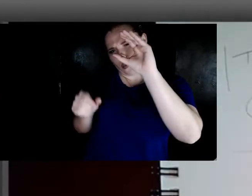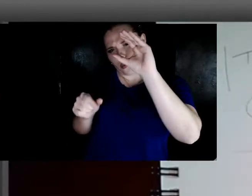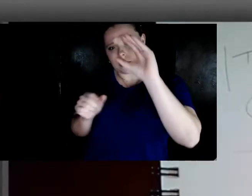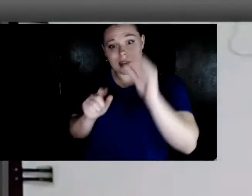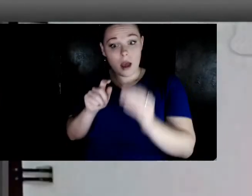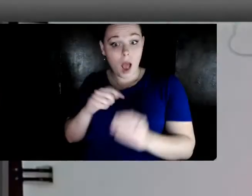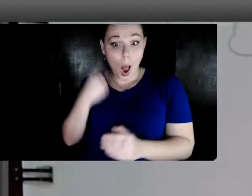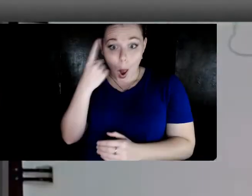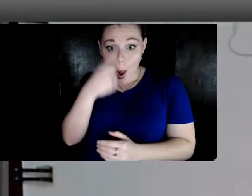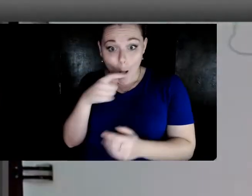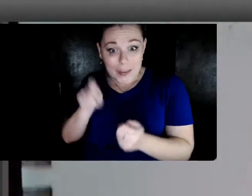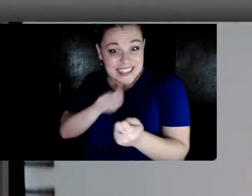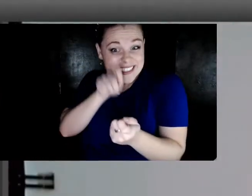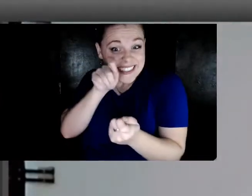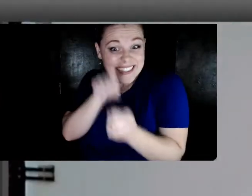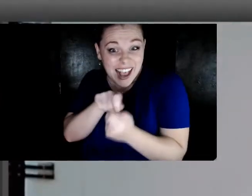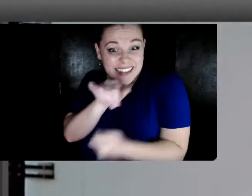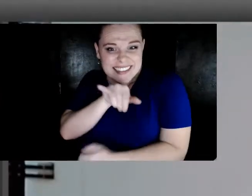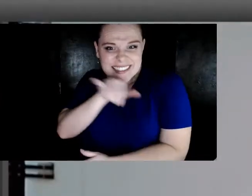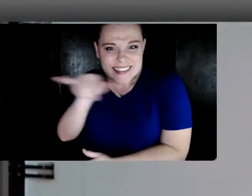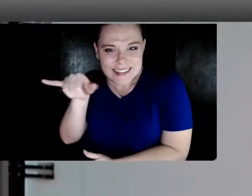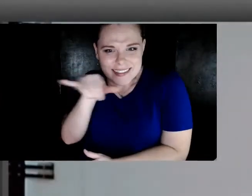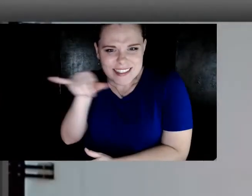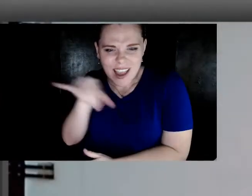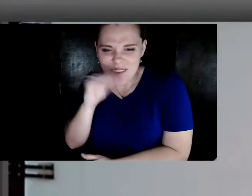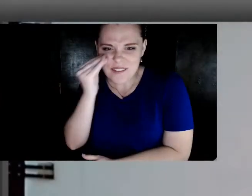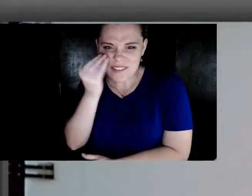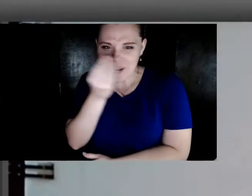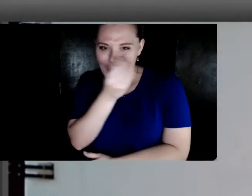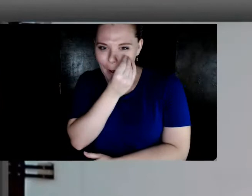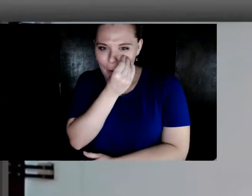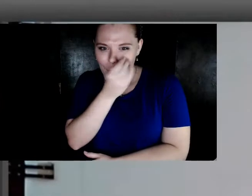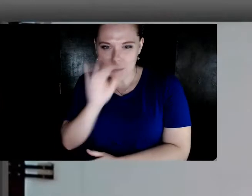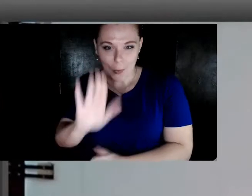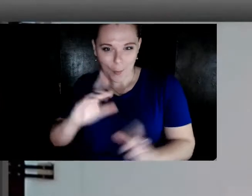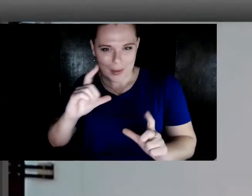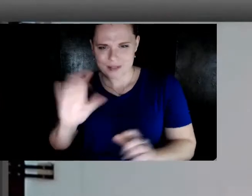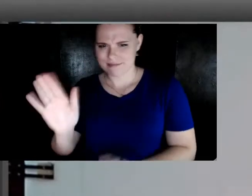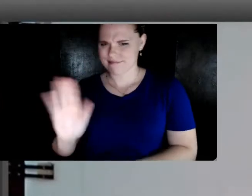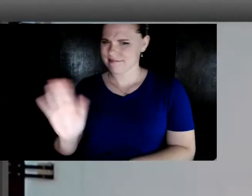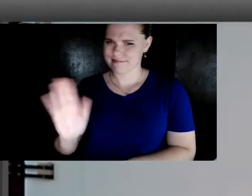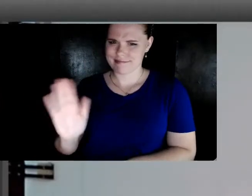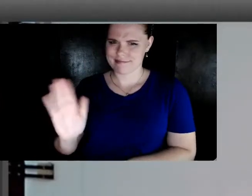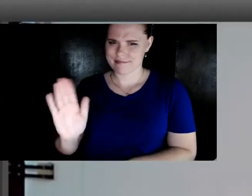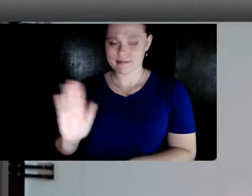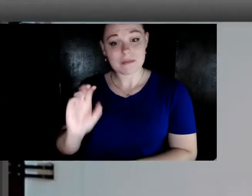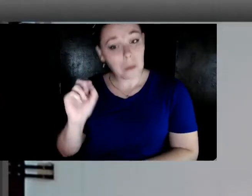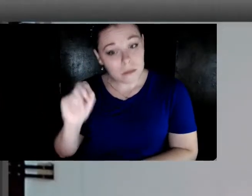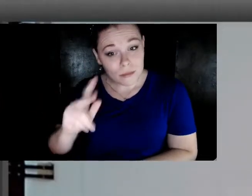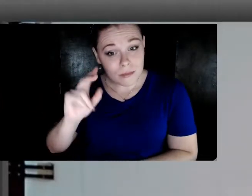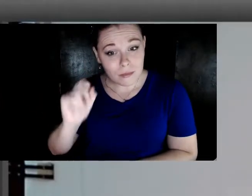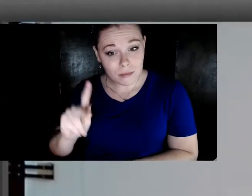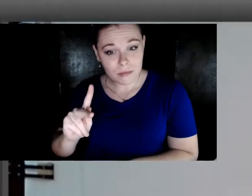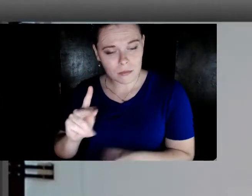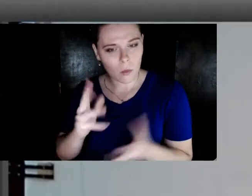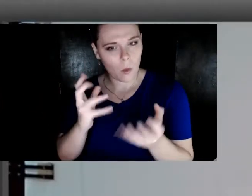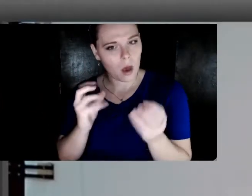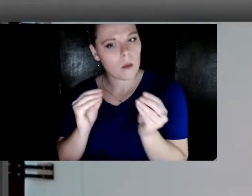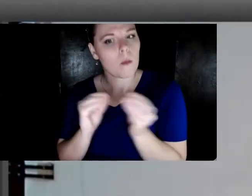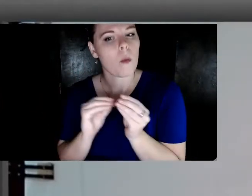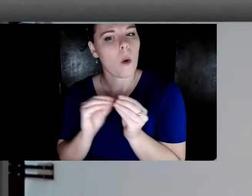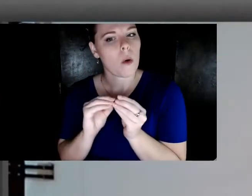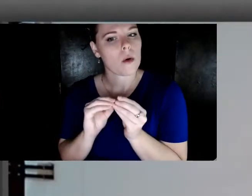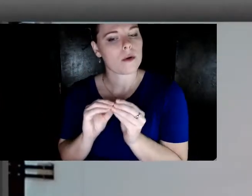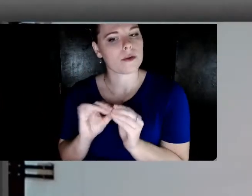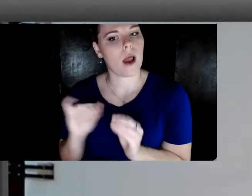look exactly like the flower on your photo, and that's okay. We're just going to get a little bit more of a likeness